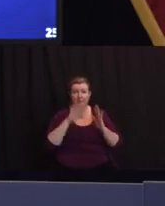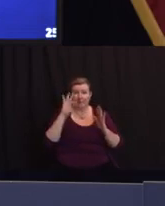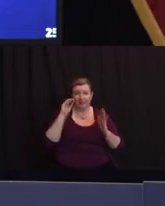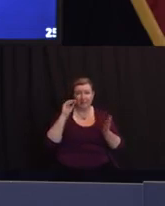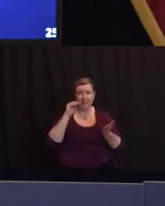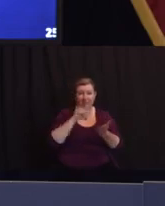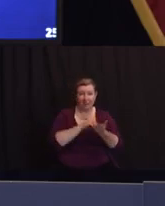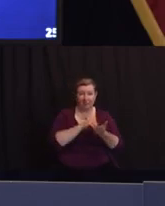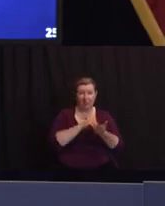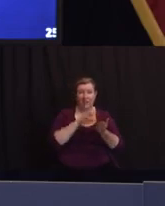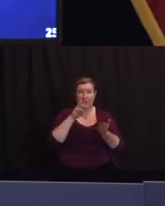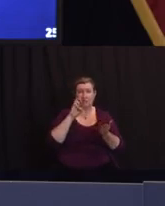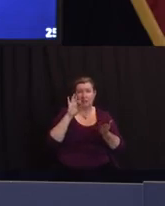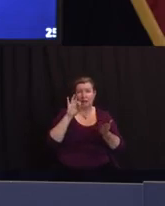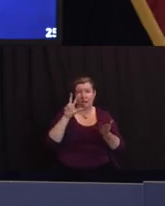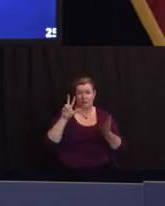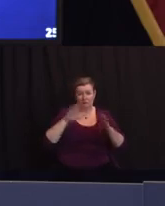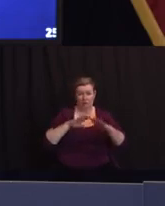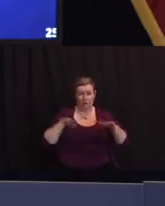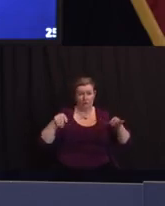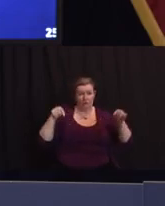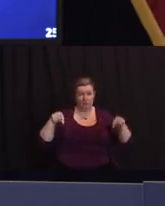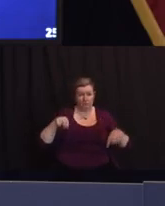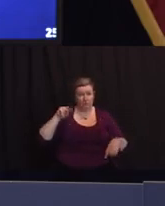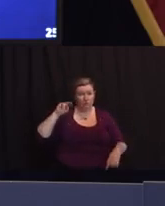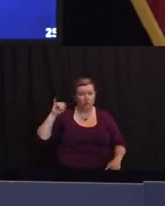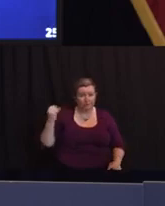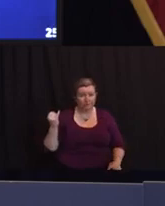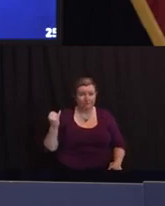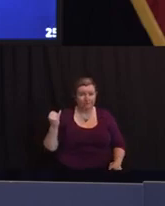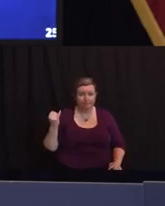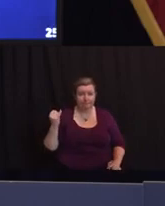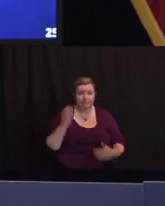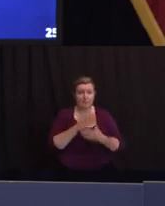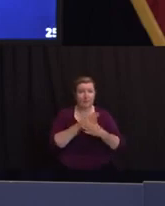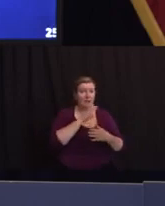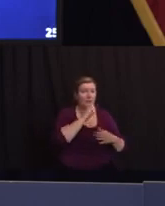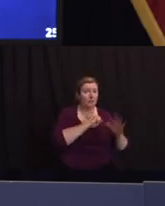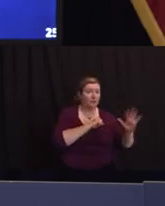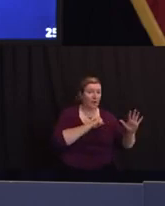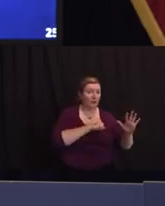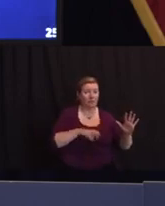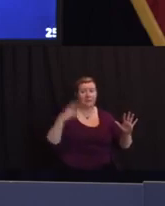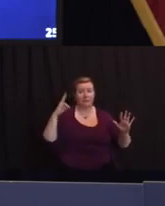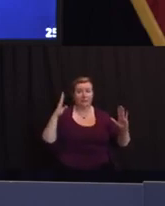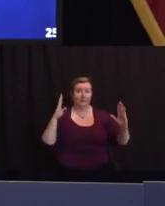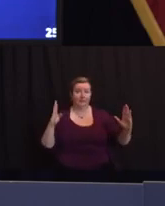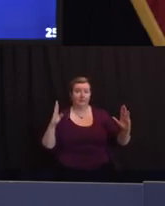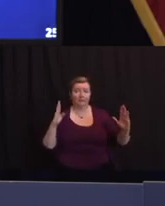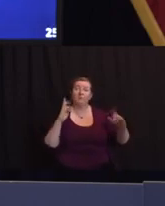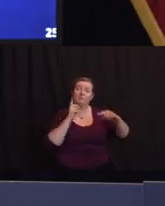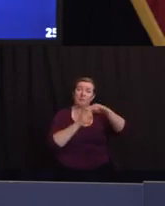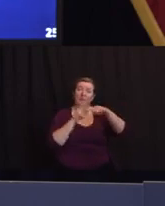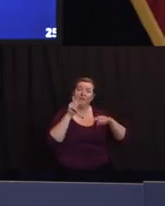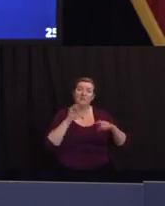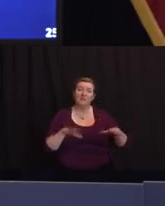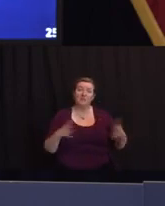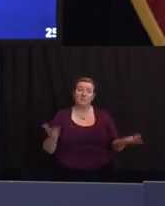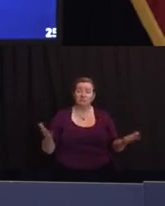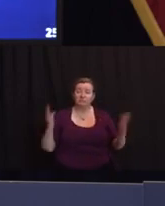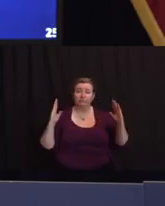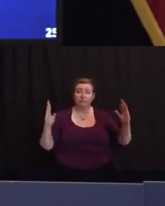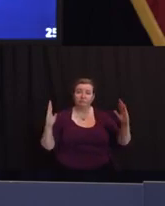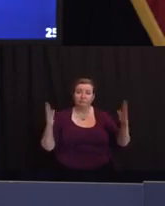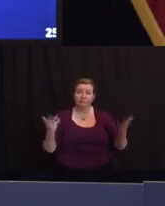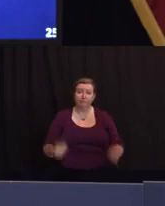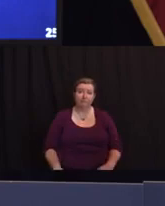90,693 children in New Jersey between the ages of 5 and 17 who have tested positive. Currently